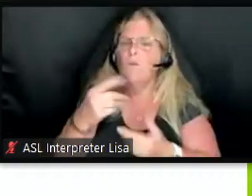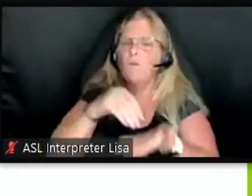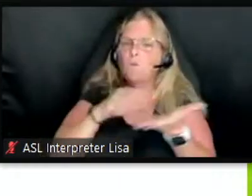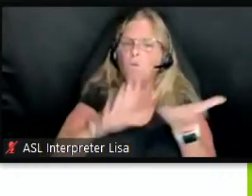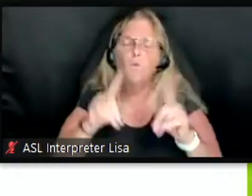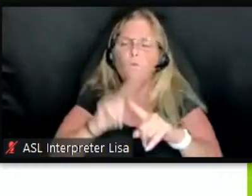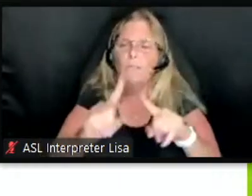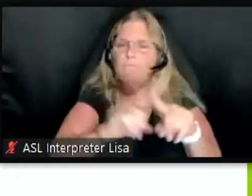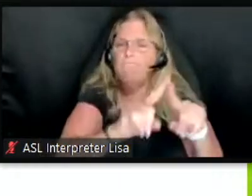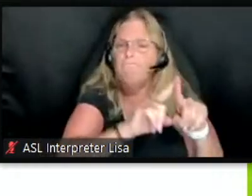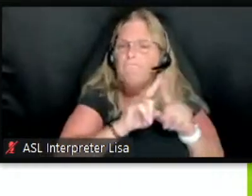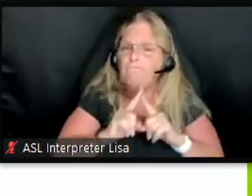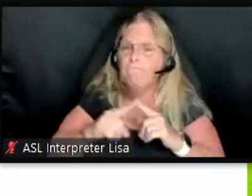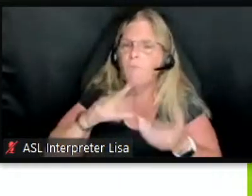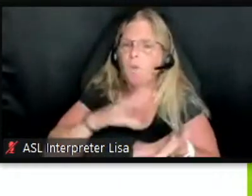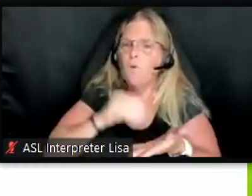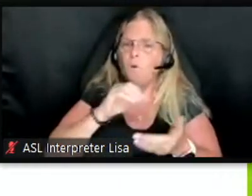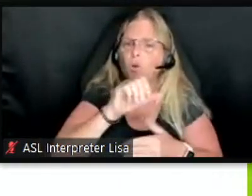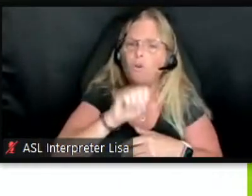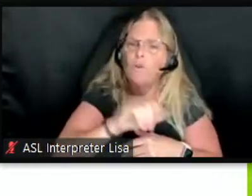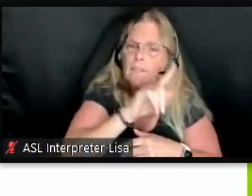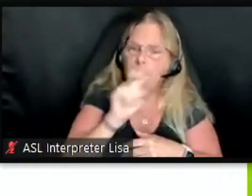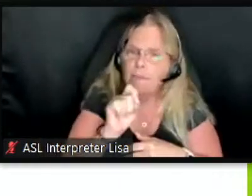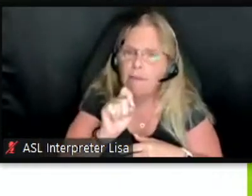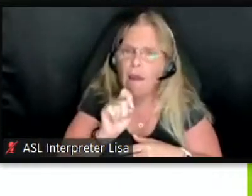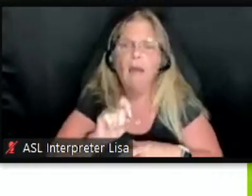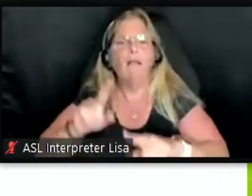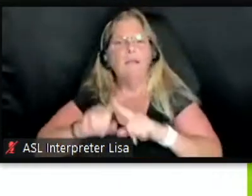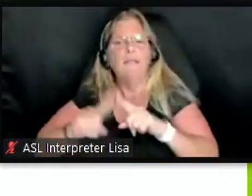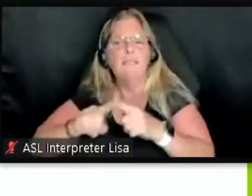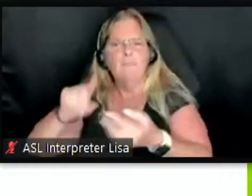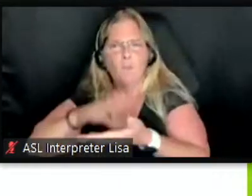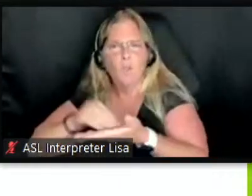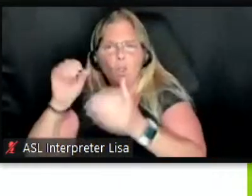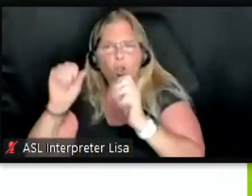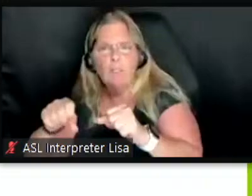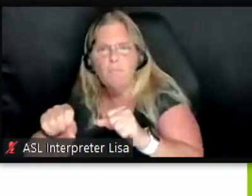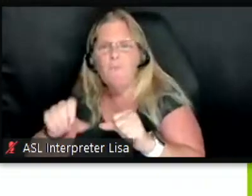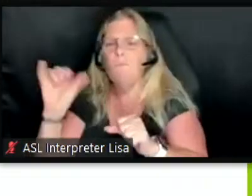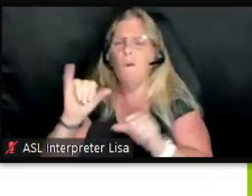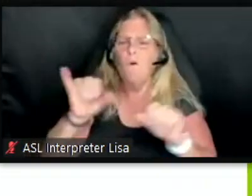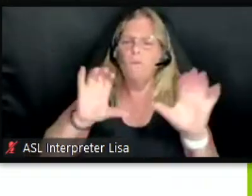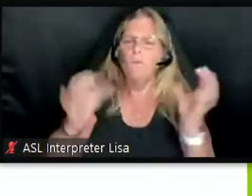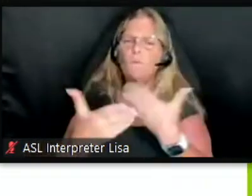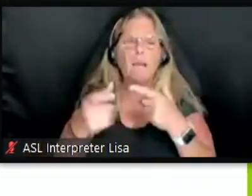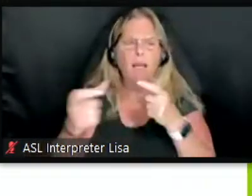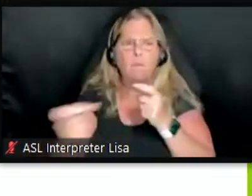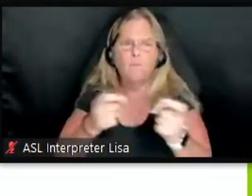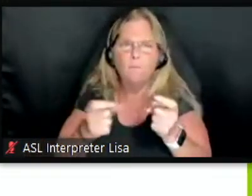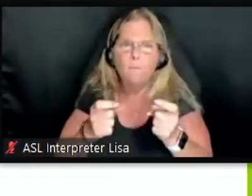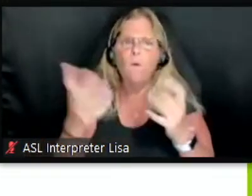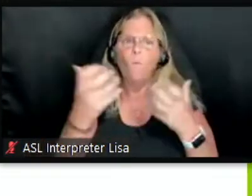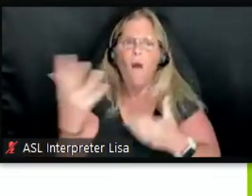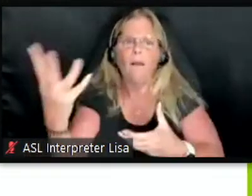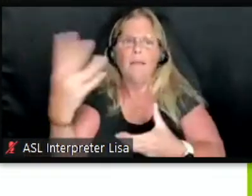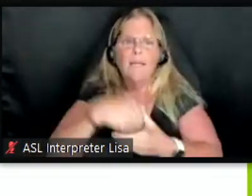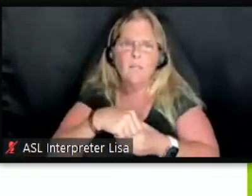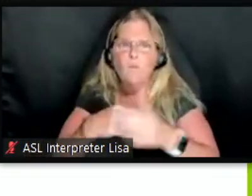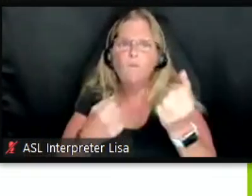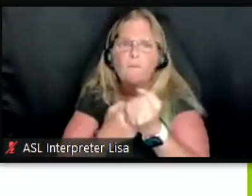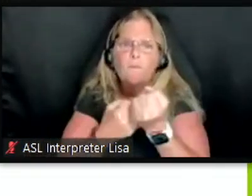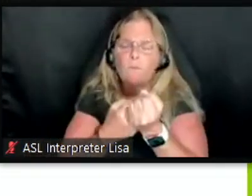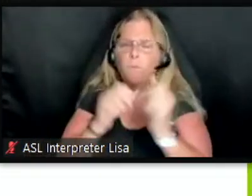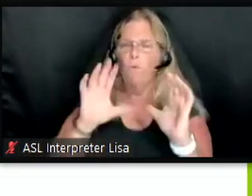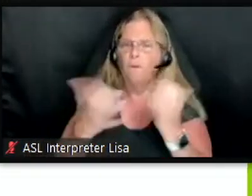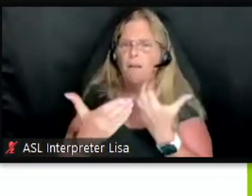and abilities, and classroom management, with the ability to create a supportive and inclusive learning environment? I share those things, and then